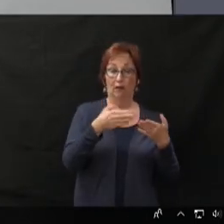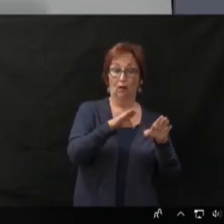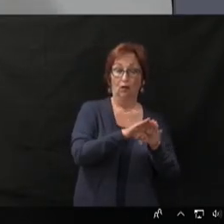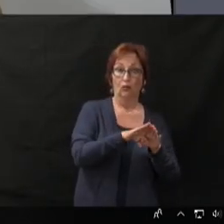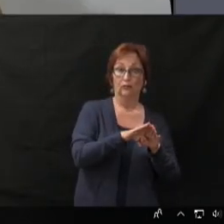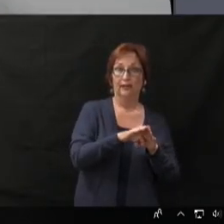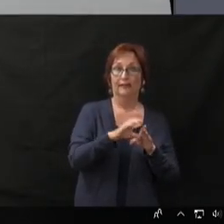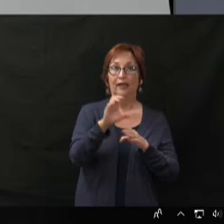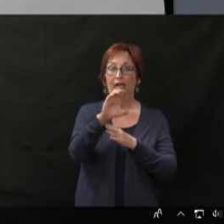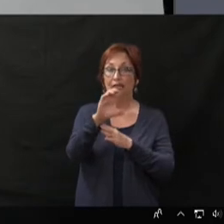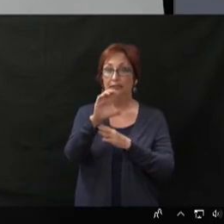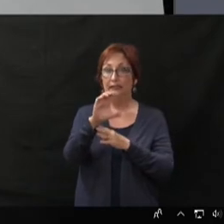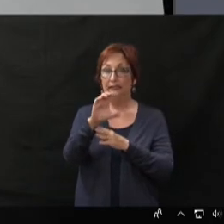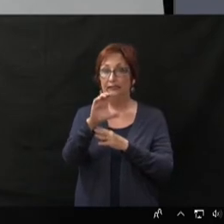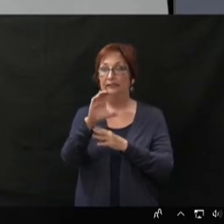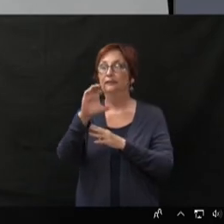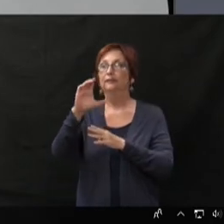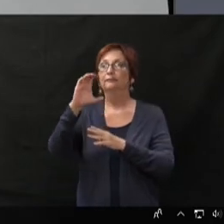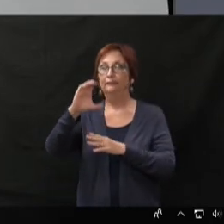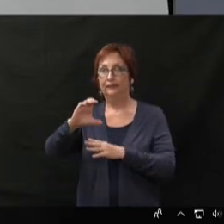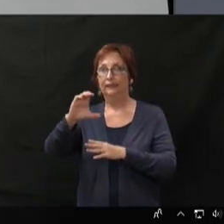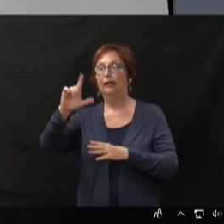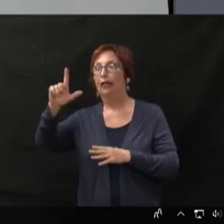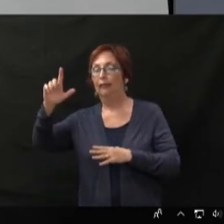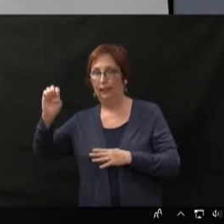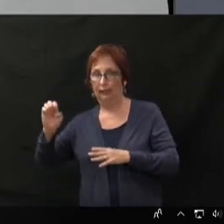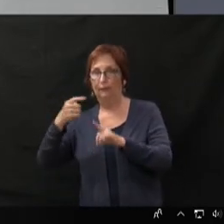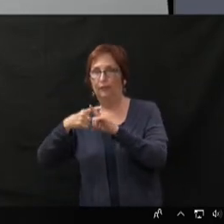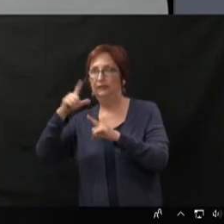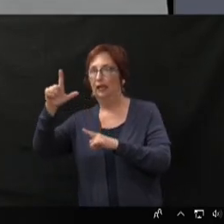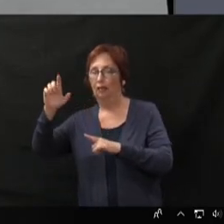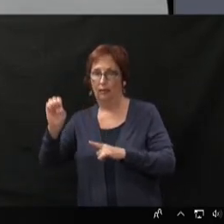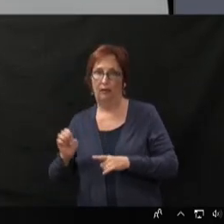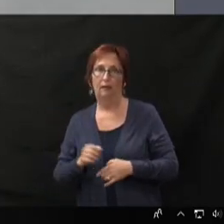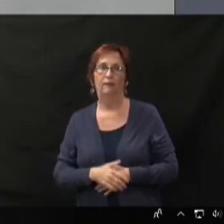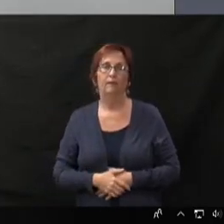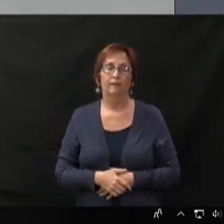LE. Now, this one's kind of strange